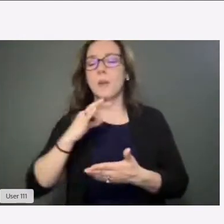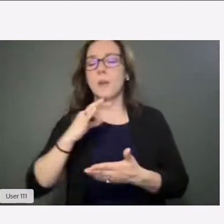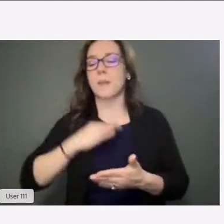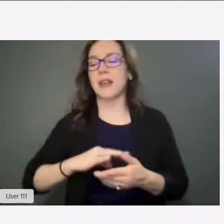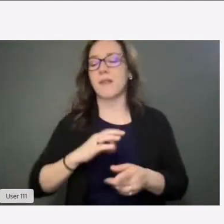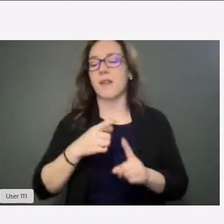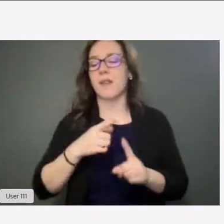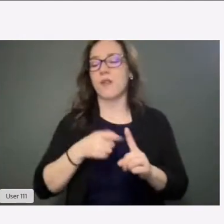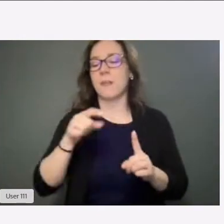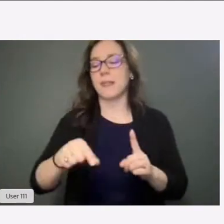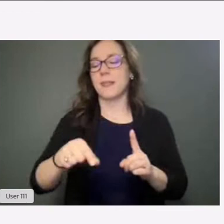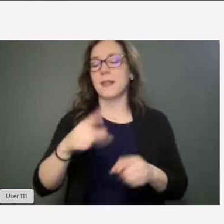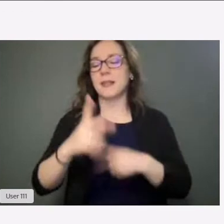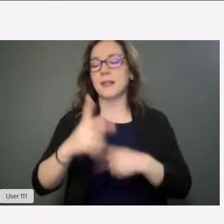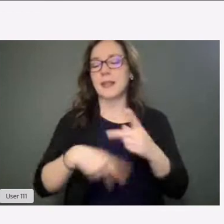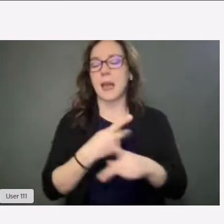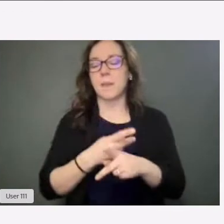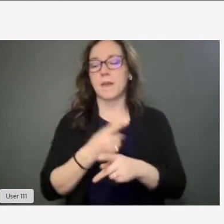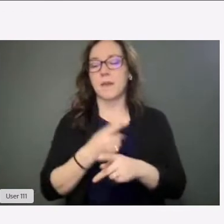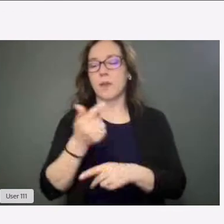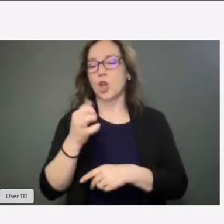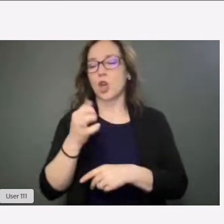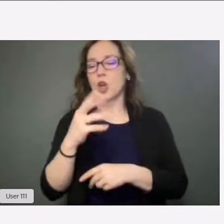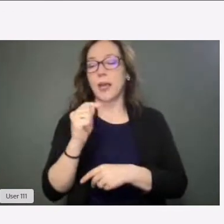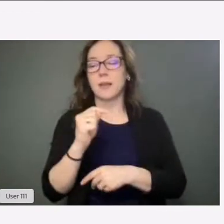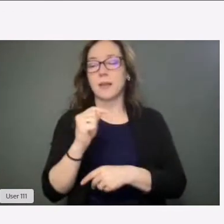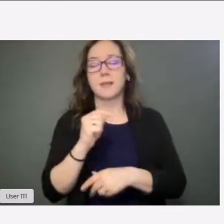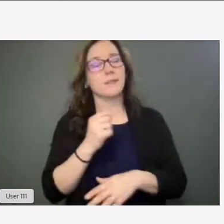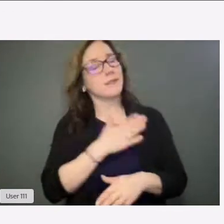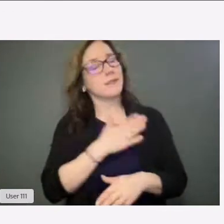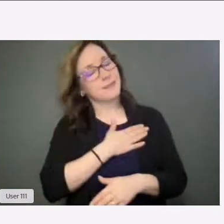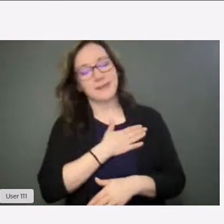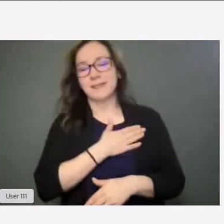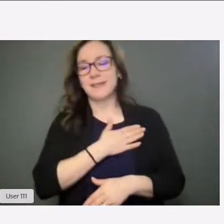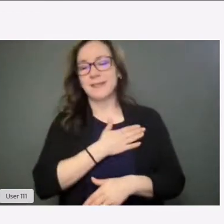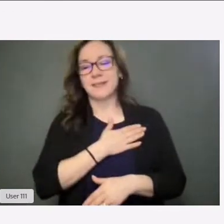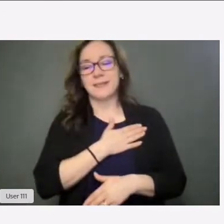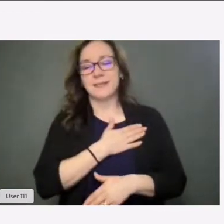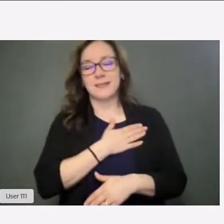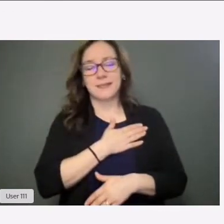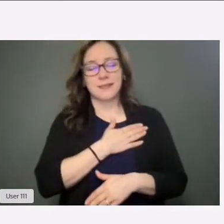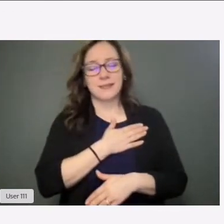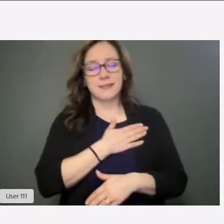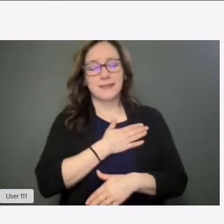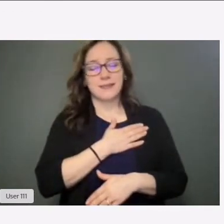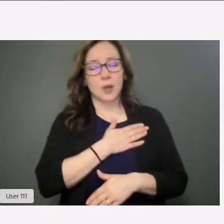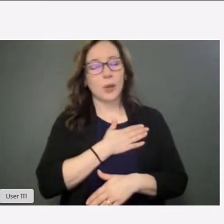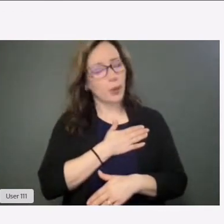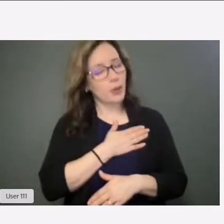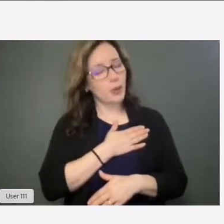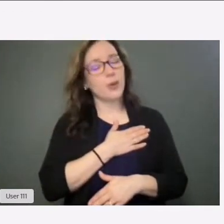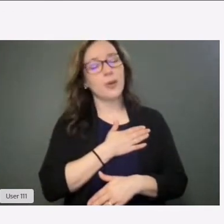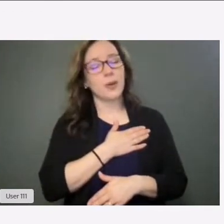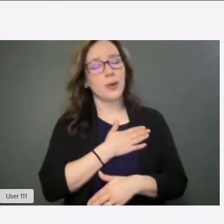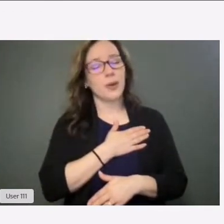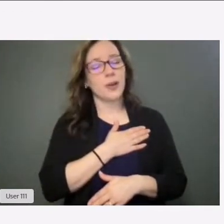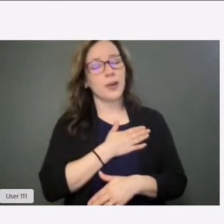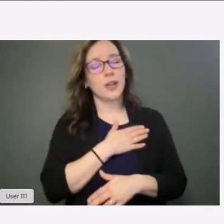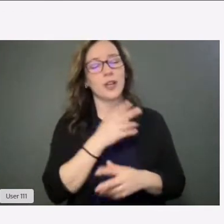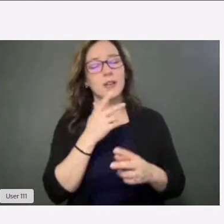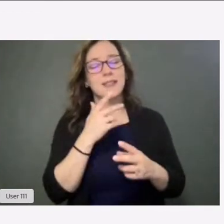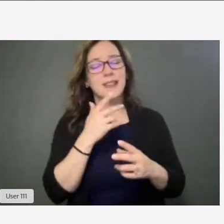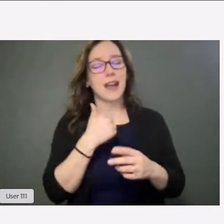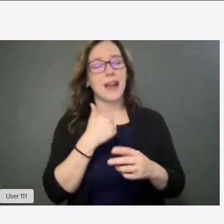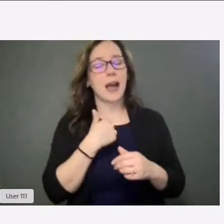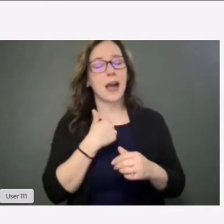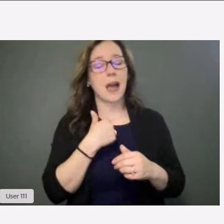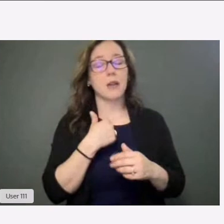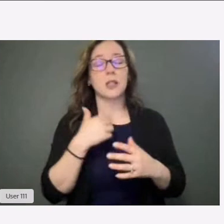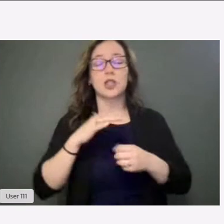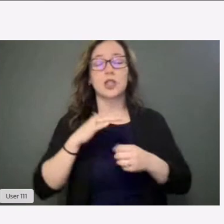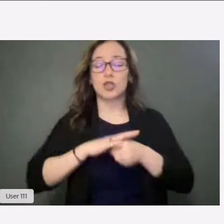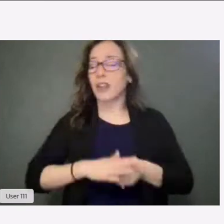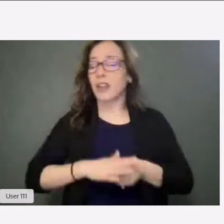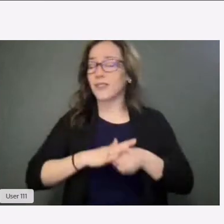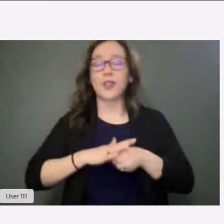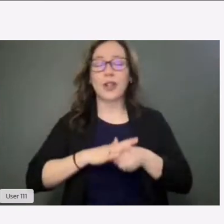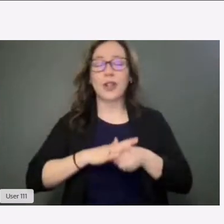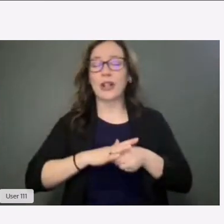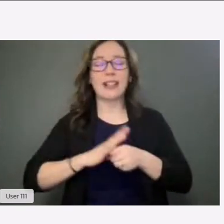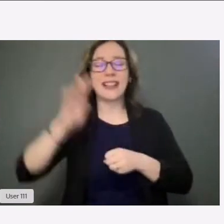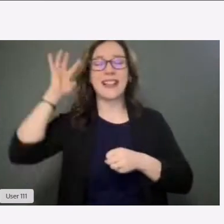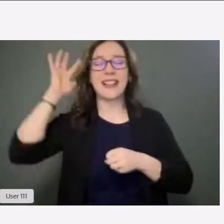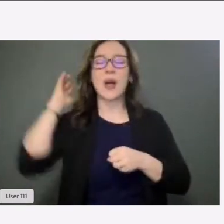grant? Leon, again, close to my heart, many a moon, many a pound, and many a gray hair ago, I started my career at Homeland Security working